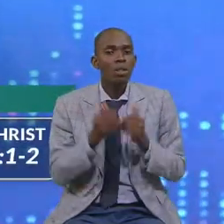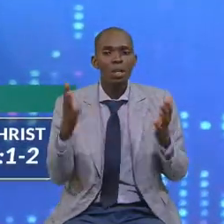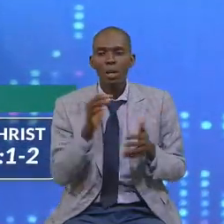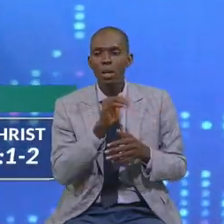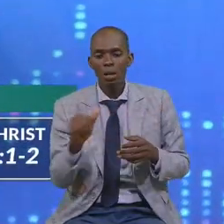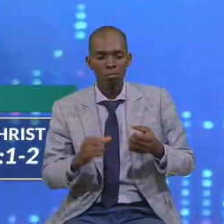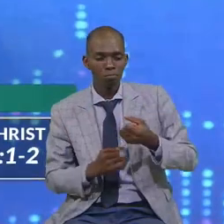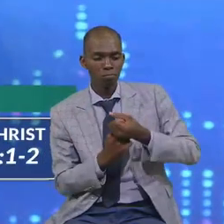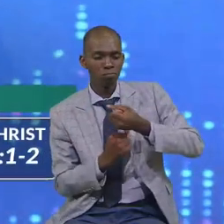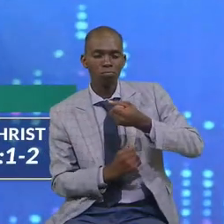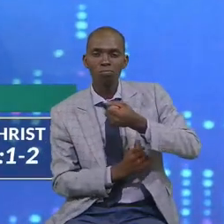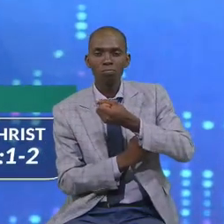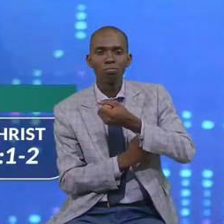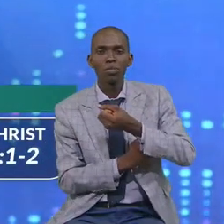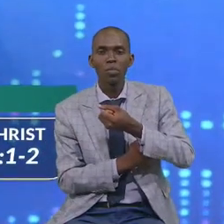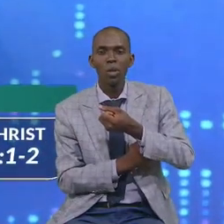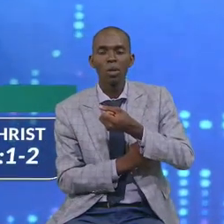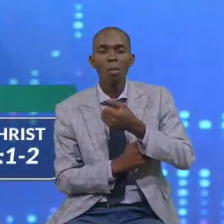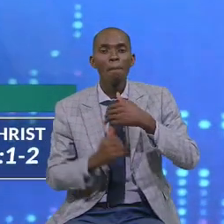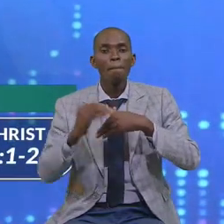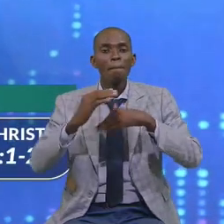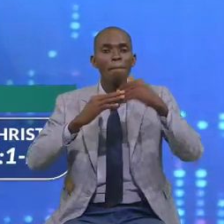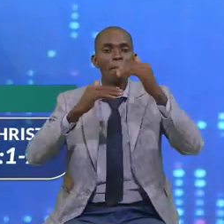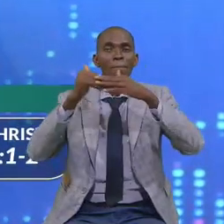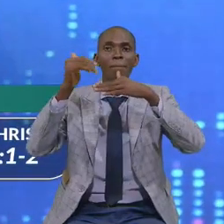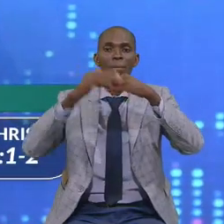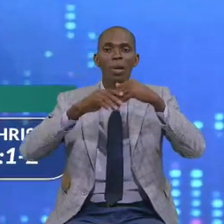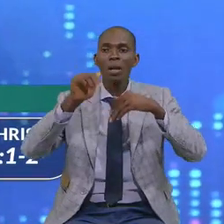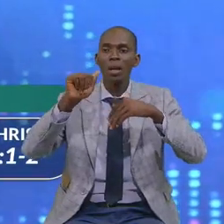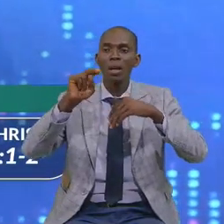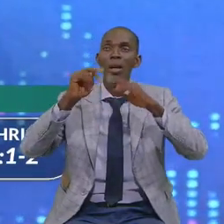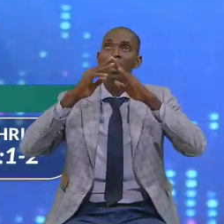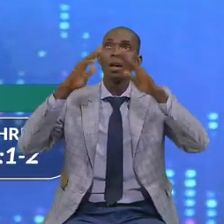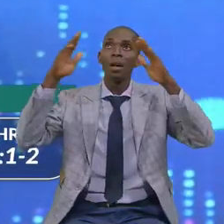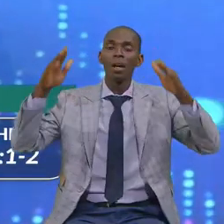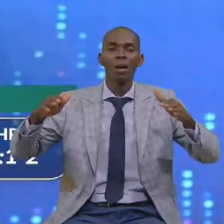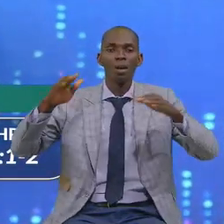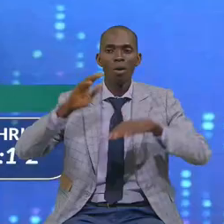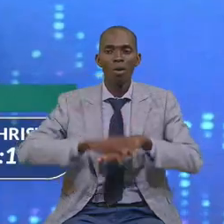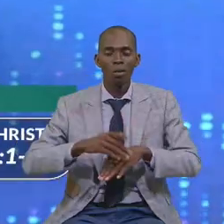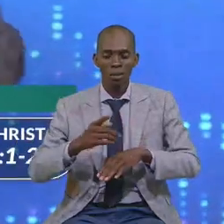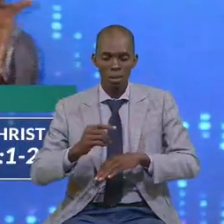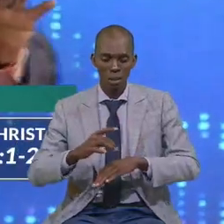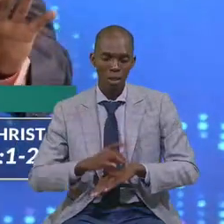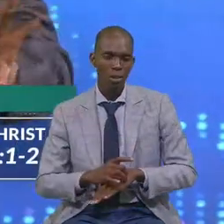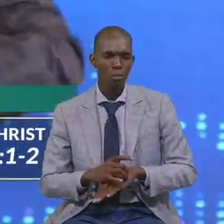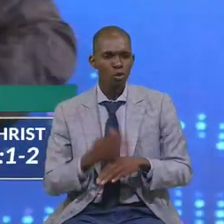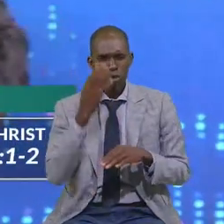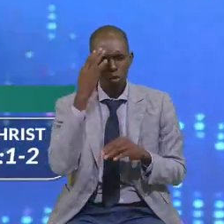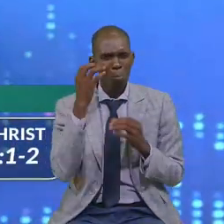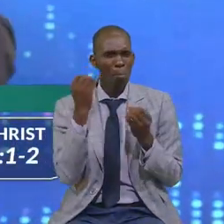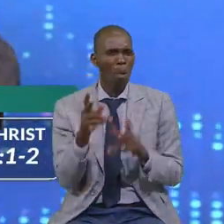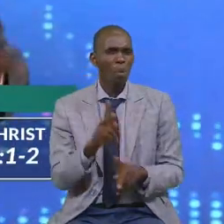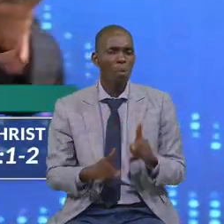foundation built an house upon the earth. Many people in